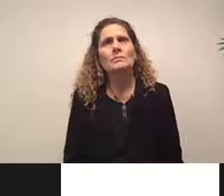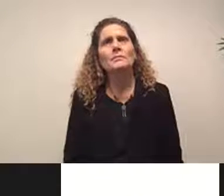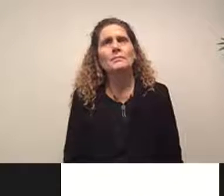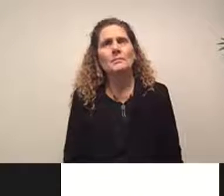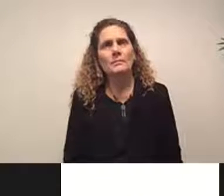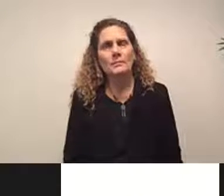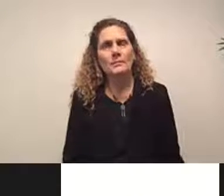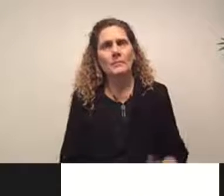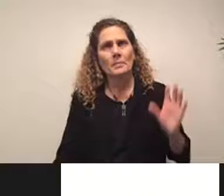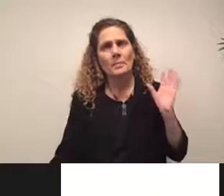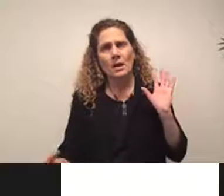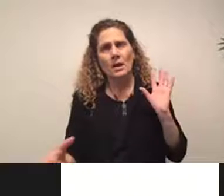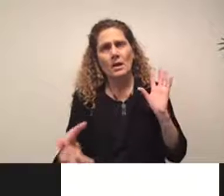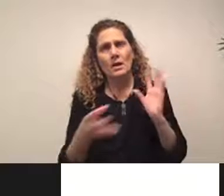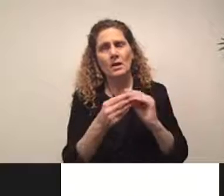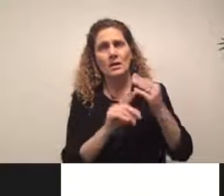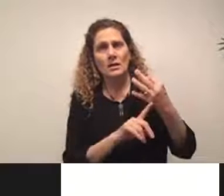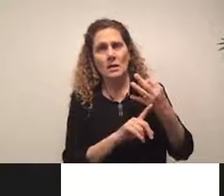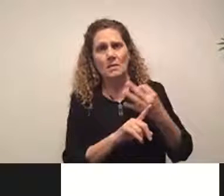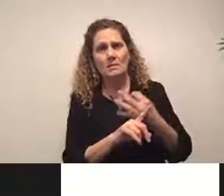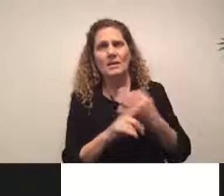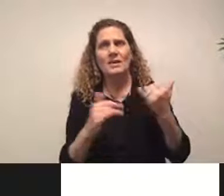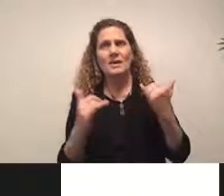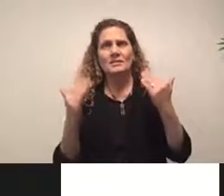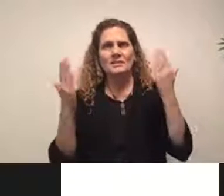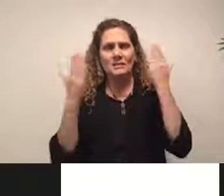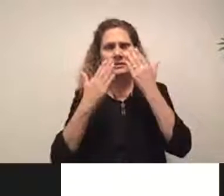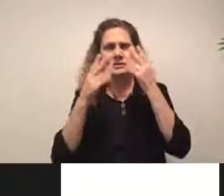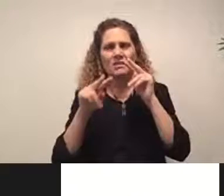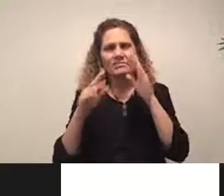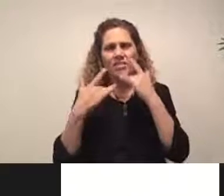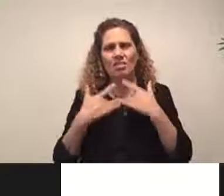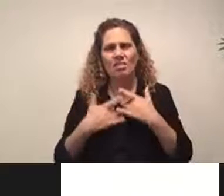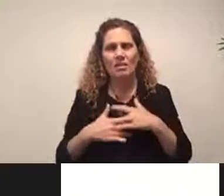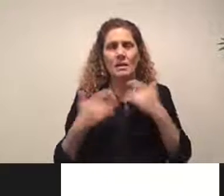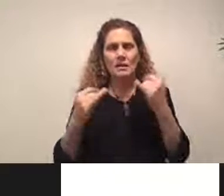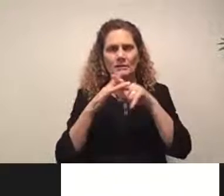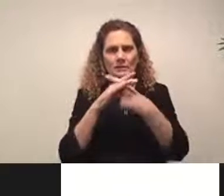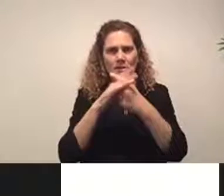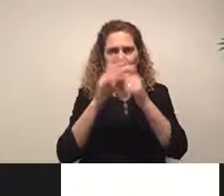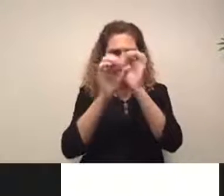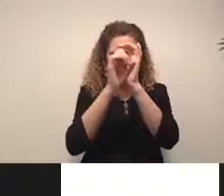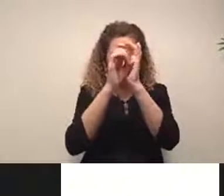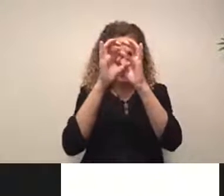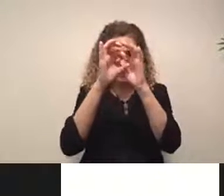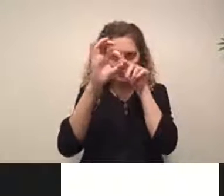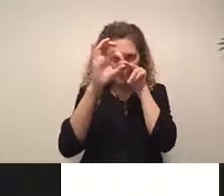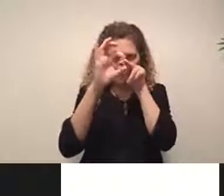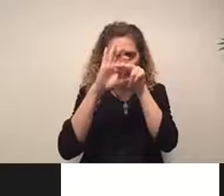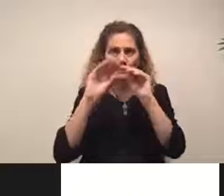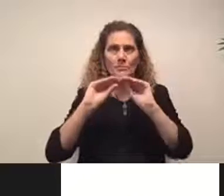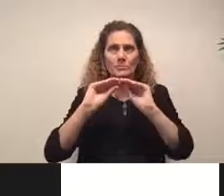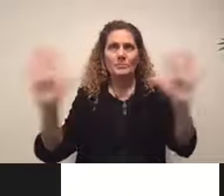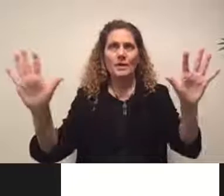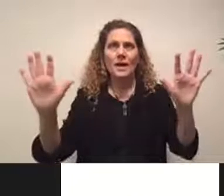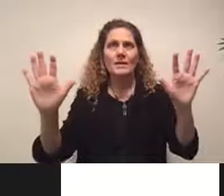light is 3 to 6 months away, probably closer to 6 months away. But we had another briefing this morning with the state.